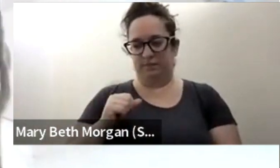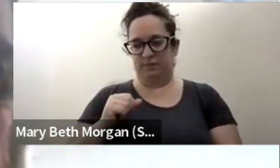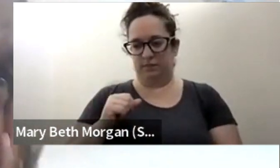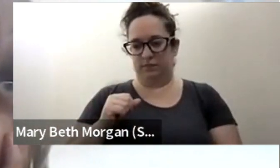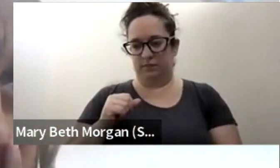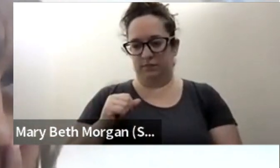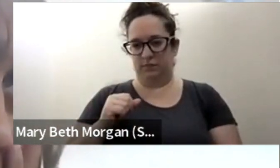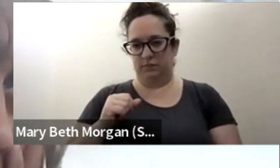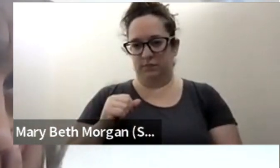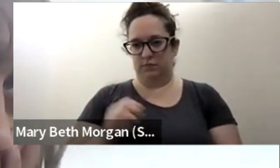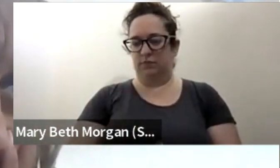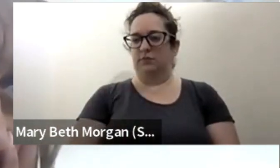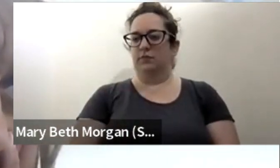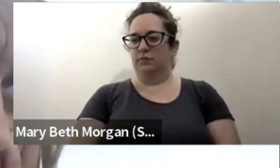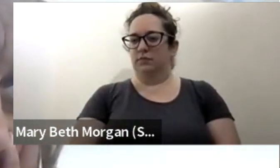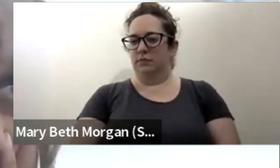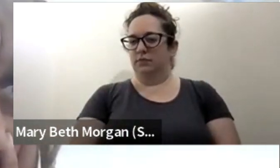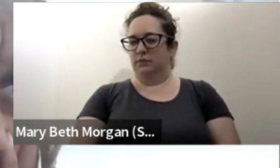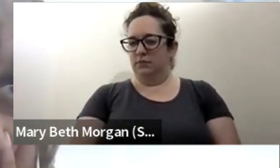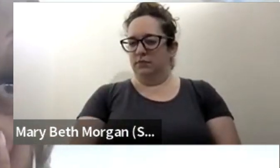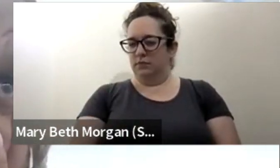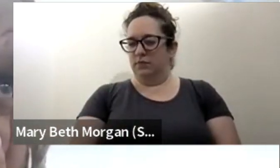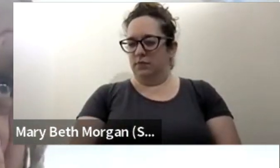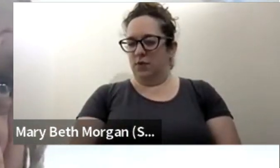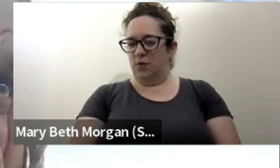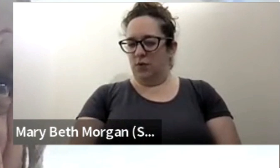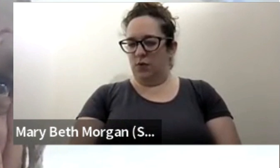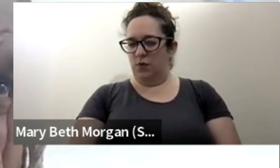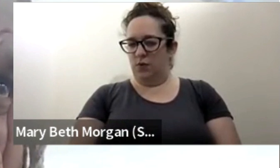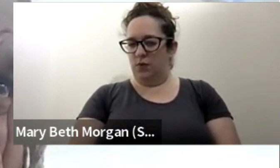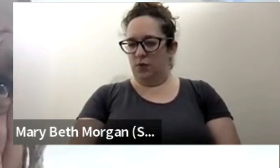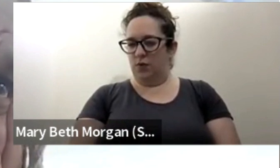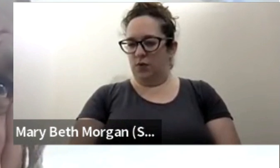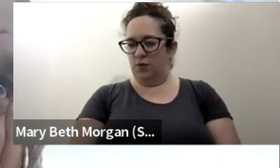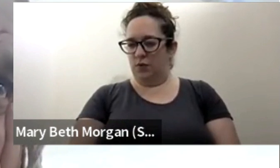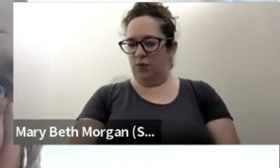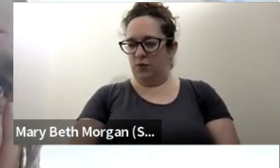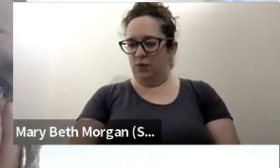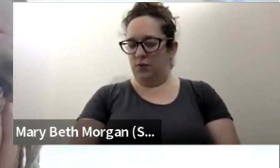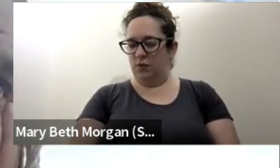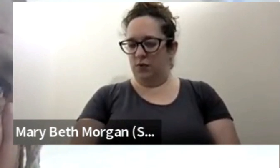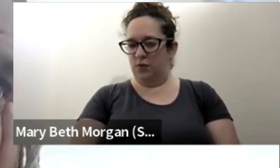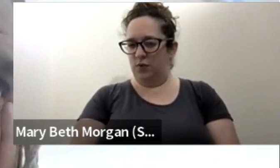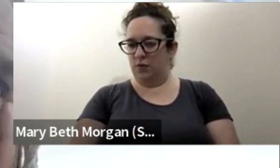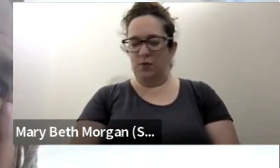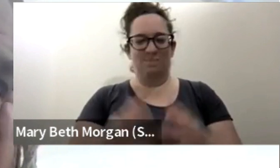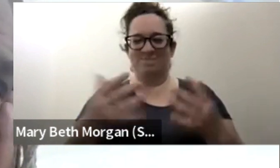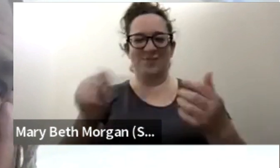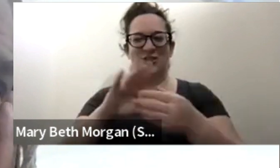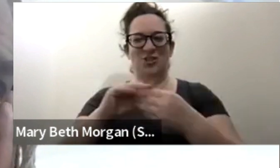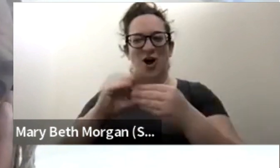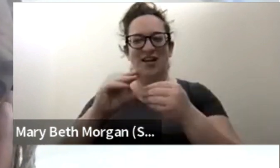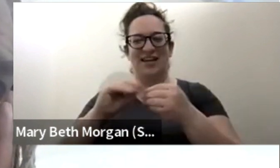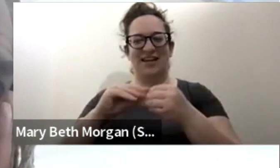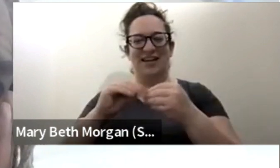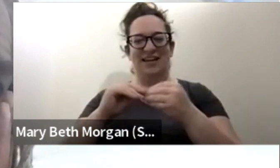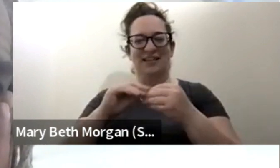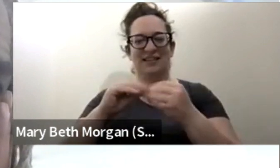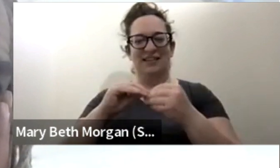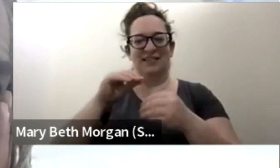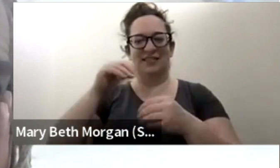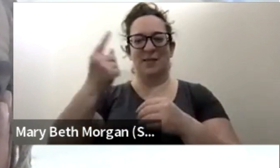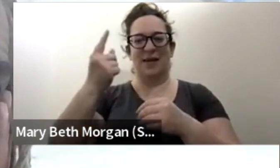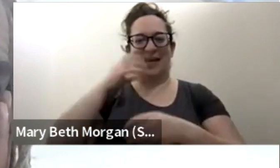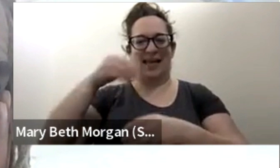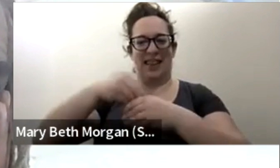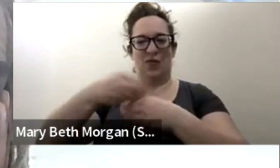so hard that the payoff at the end is, oh, surprise, really